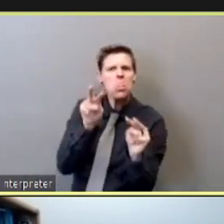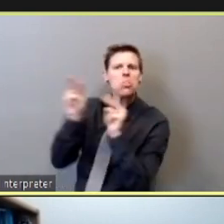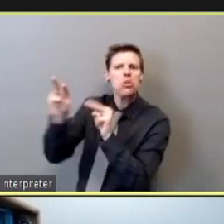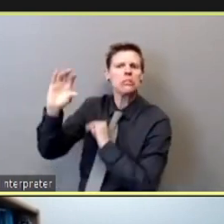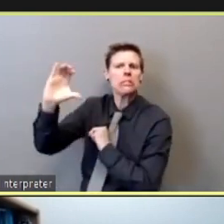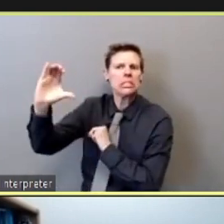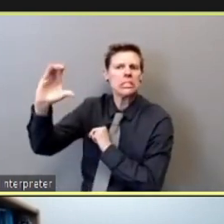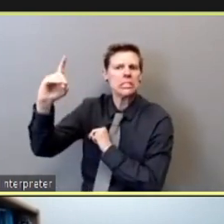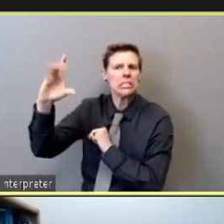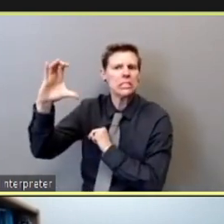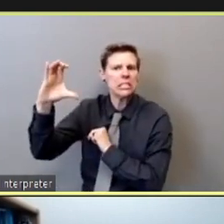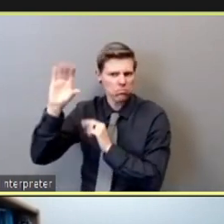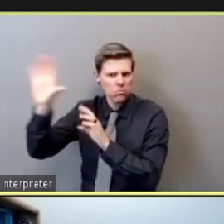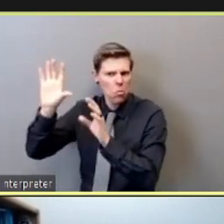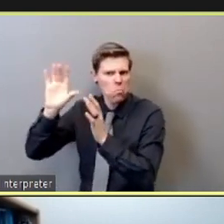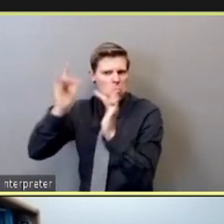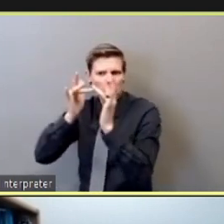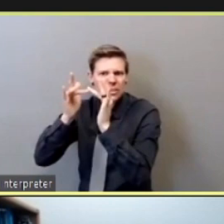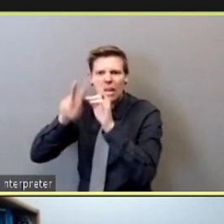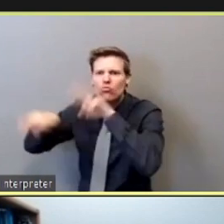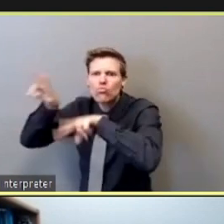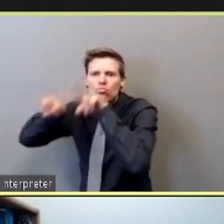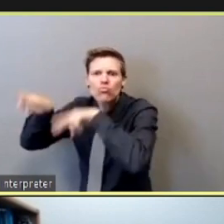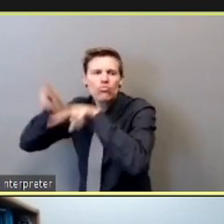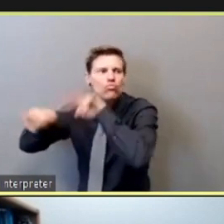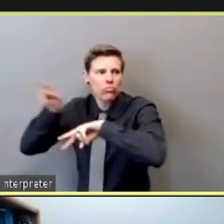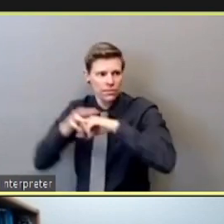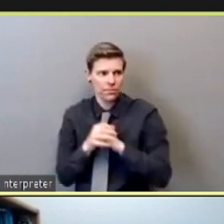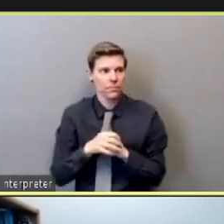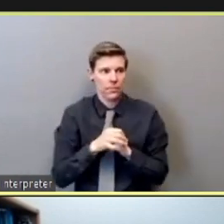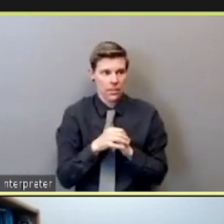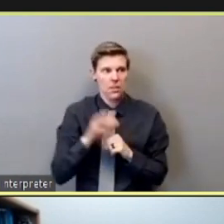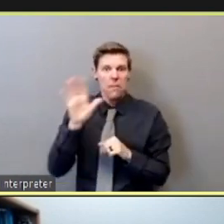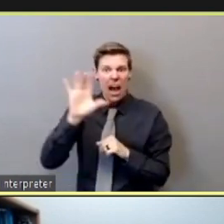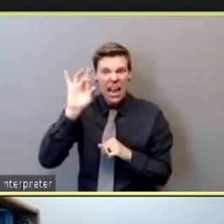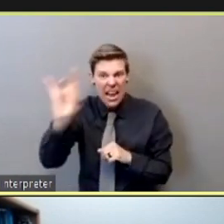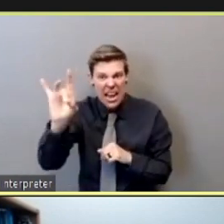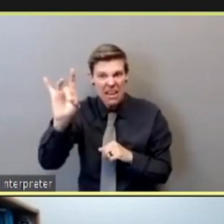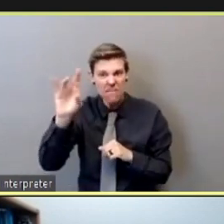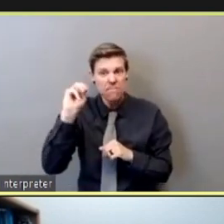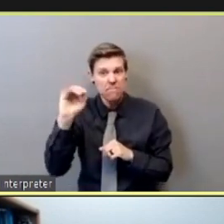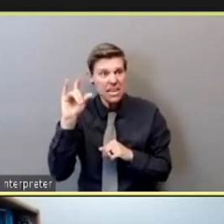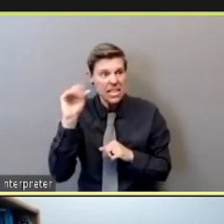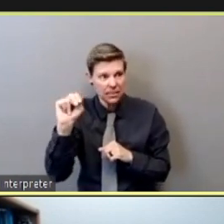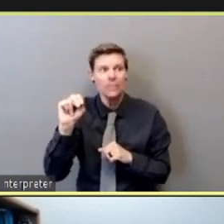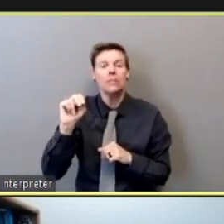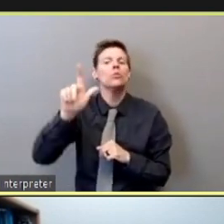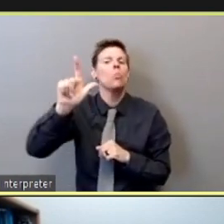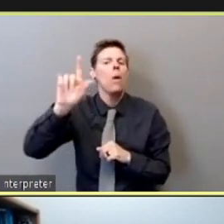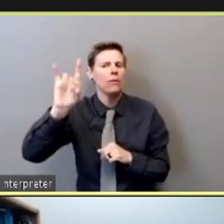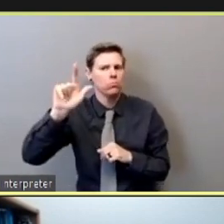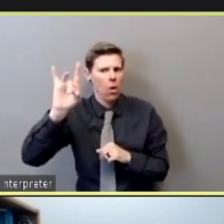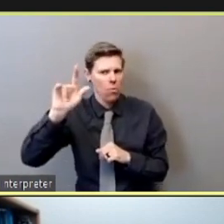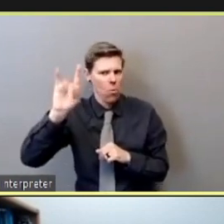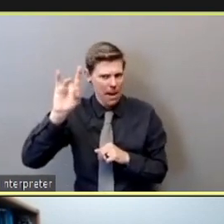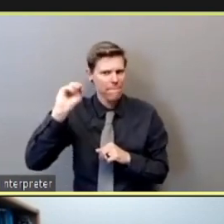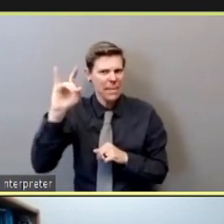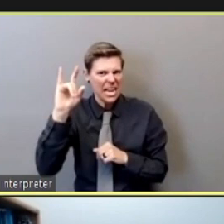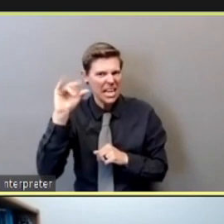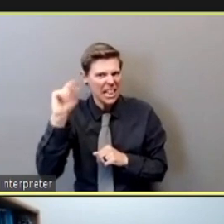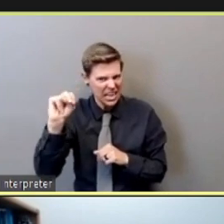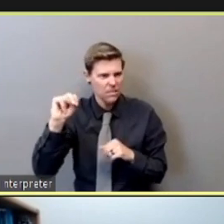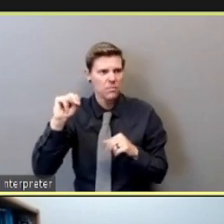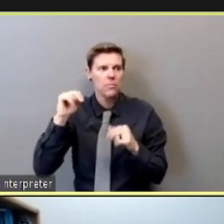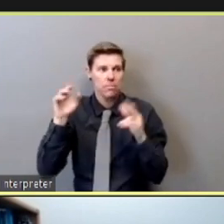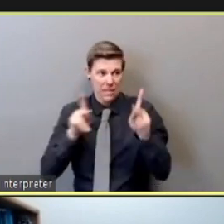over 28 million cases reported from the United States. And really sadly, I'm